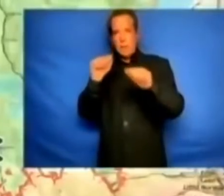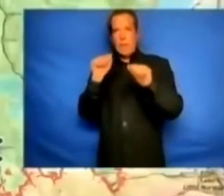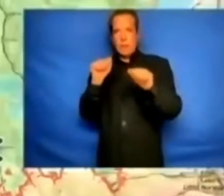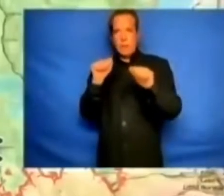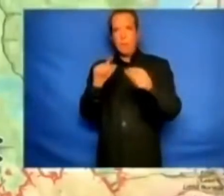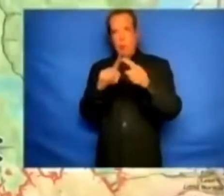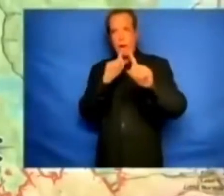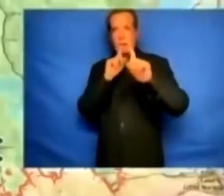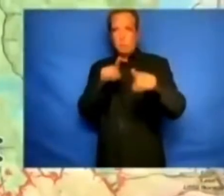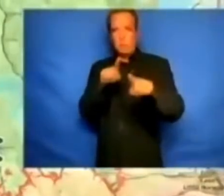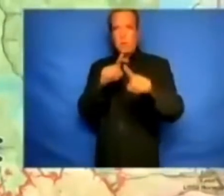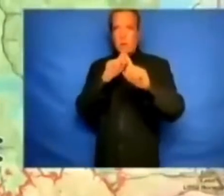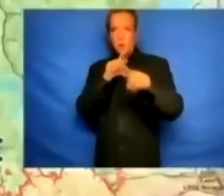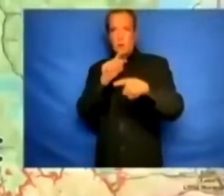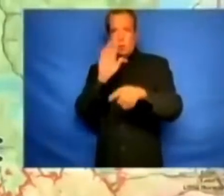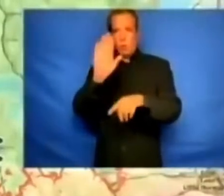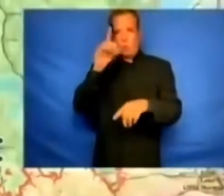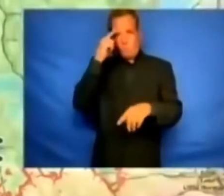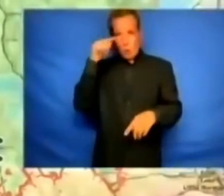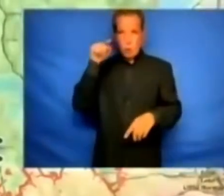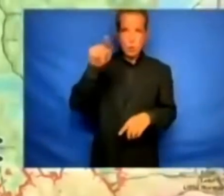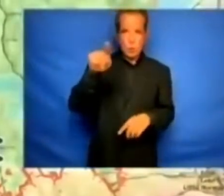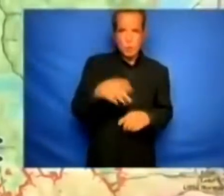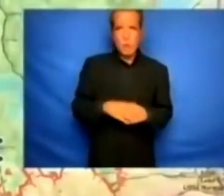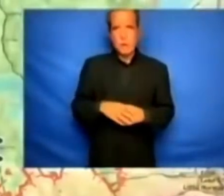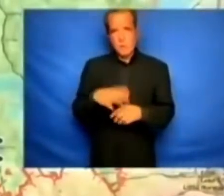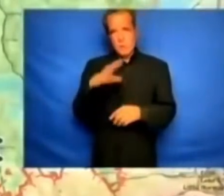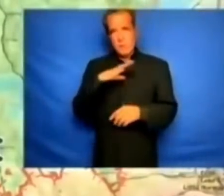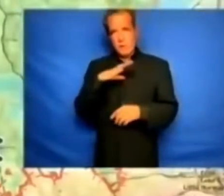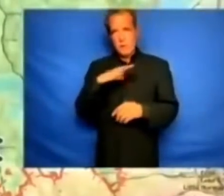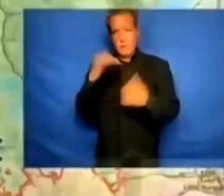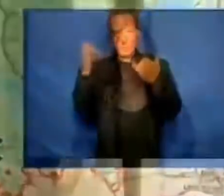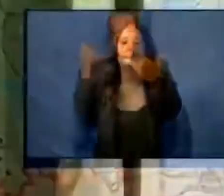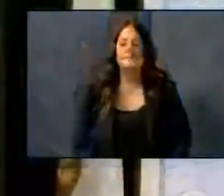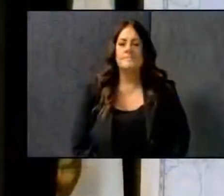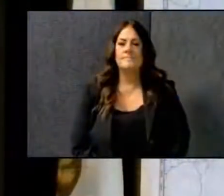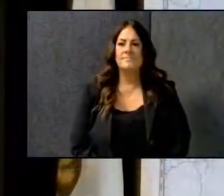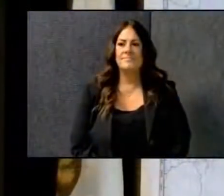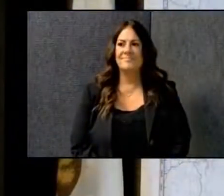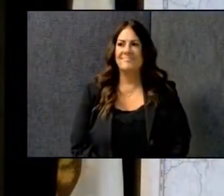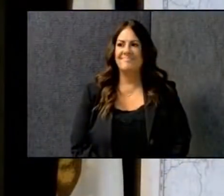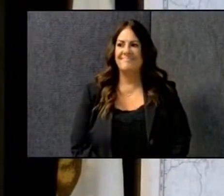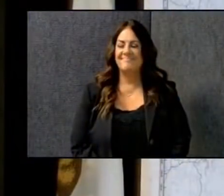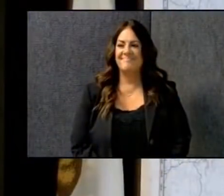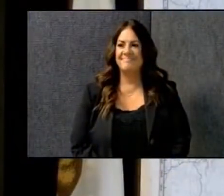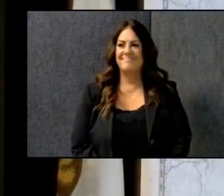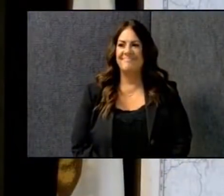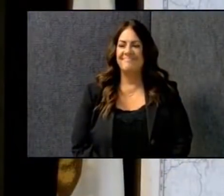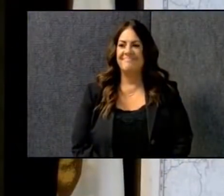answer those questions for you. And with that, we'll send it back over to Isaac.